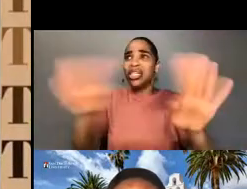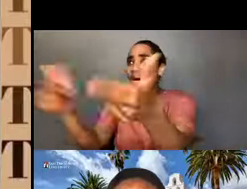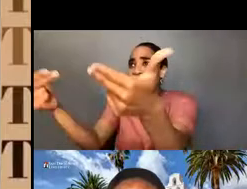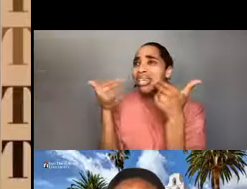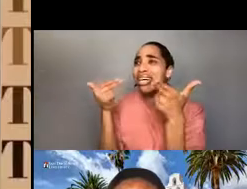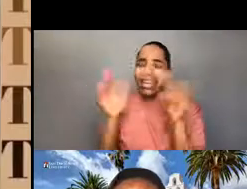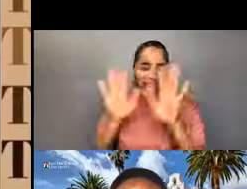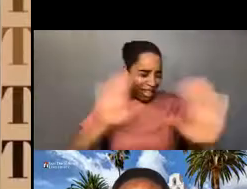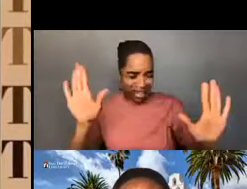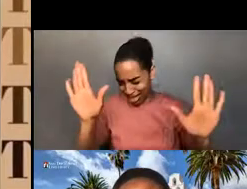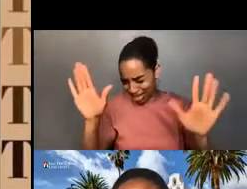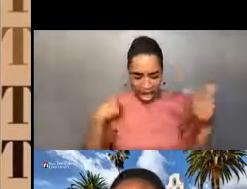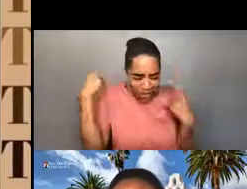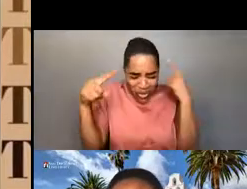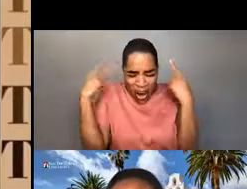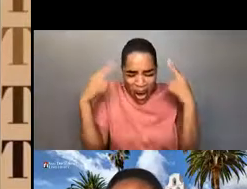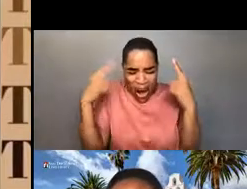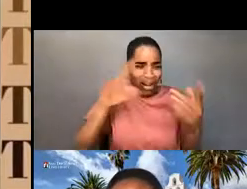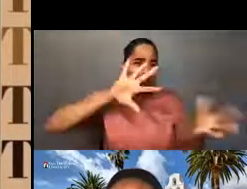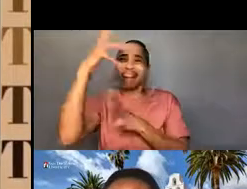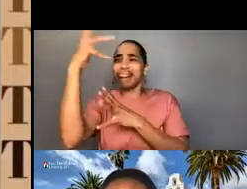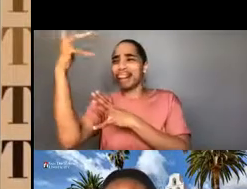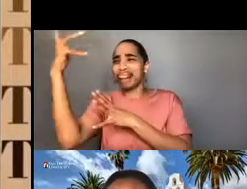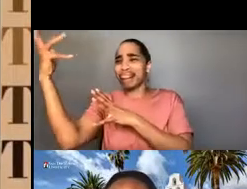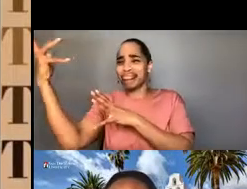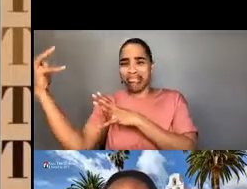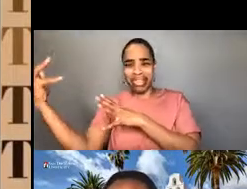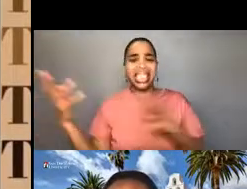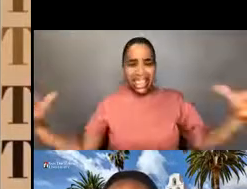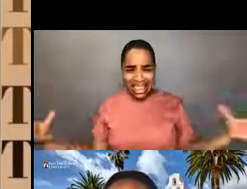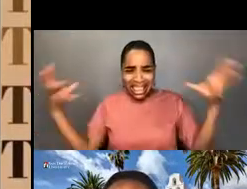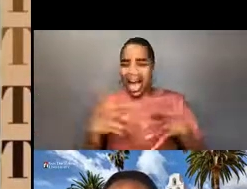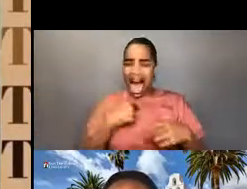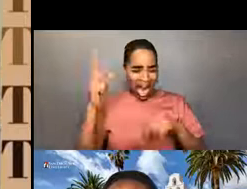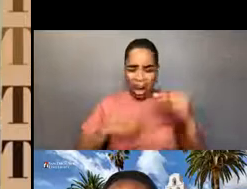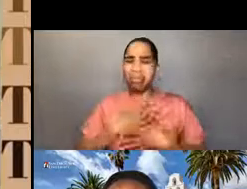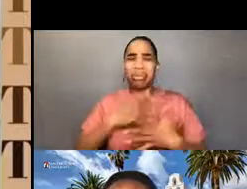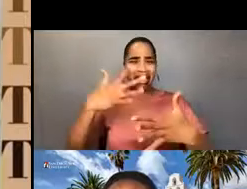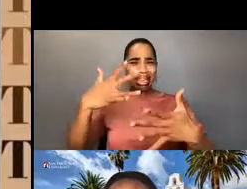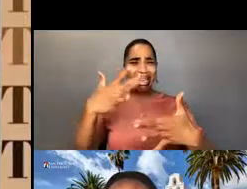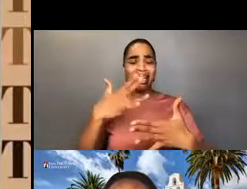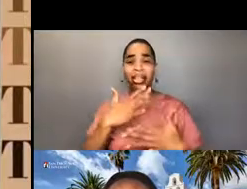No doubt. Hey, I'm choking, I can't breathe. Hey,